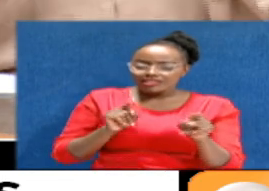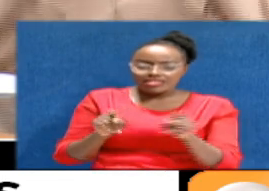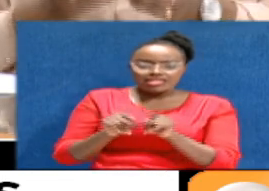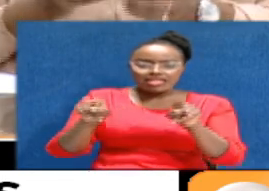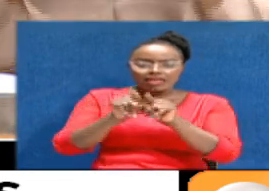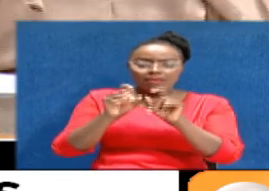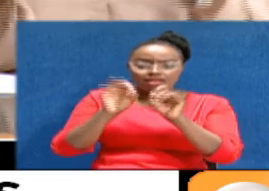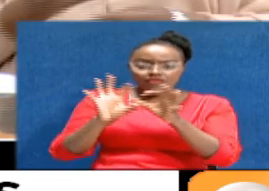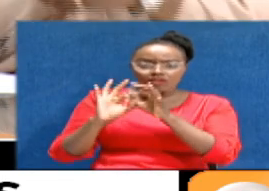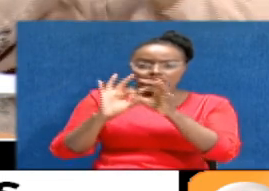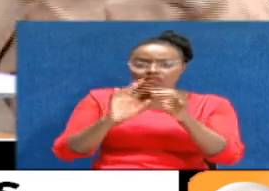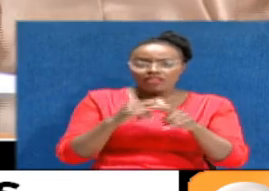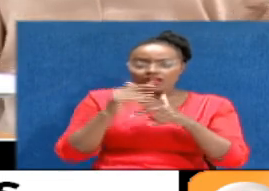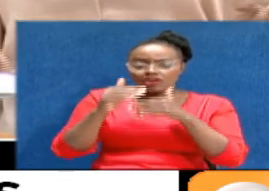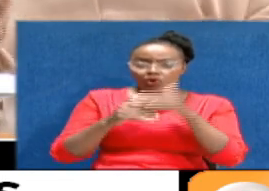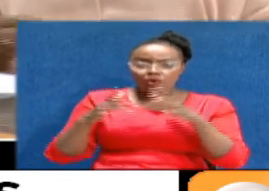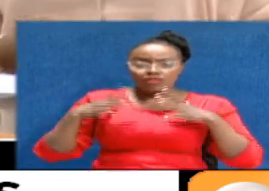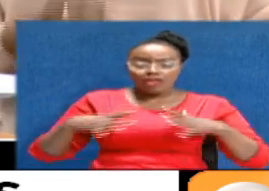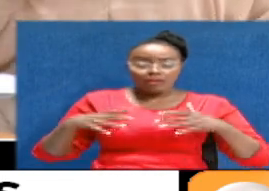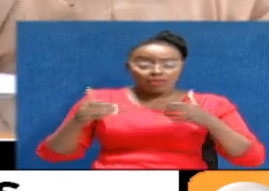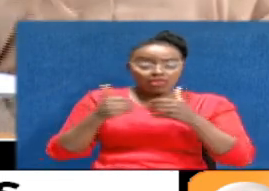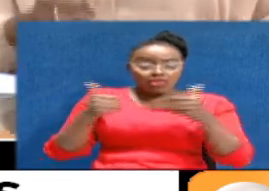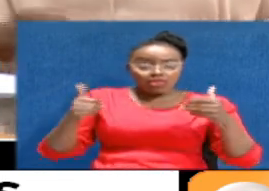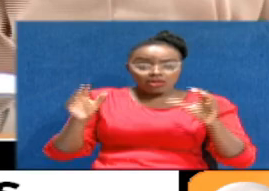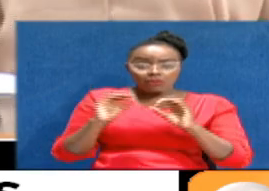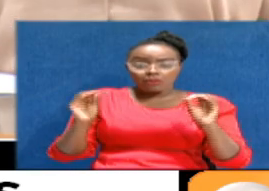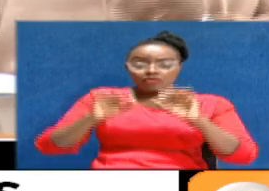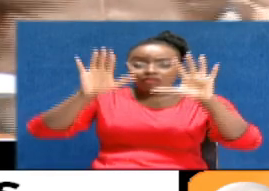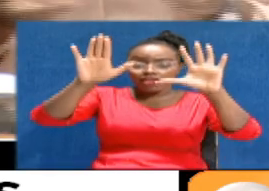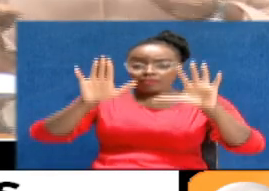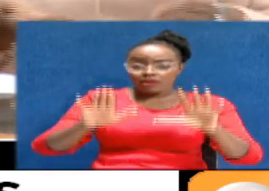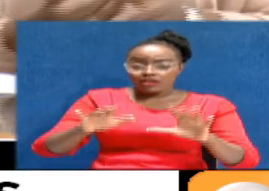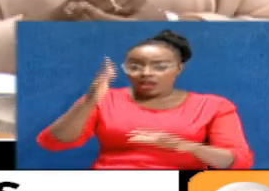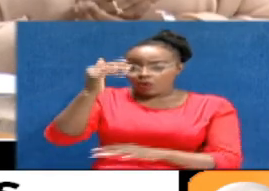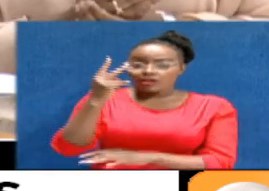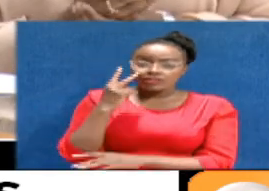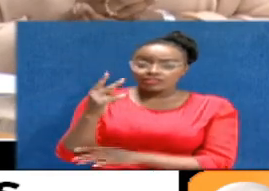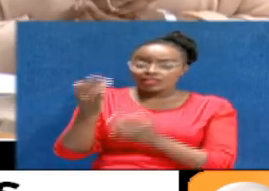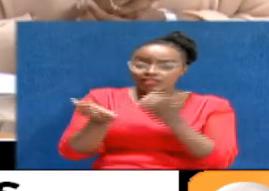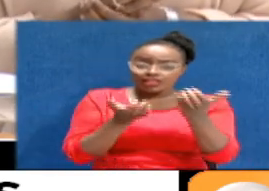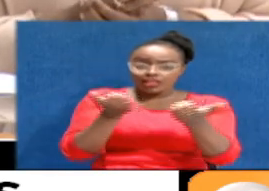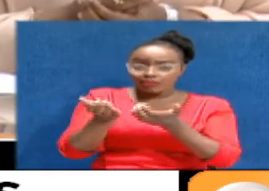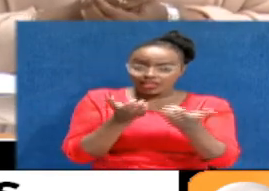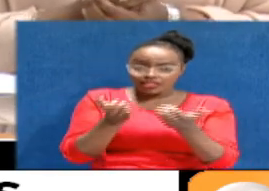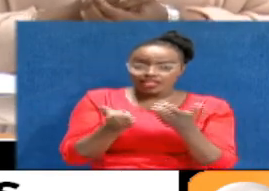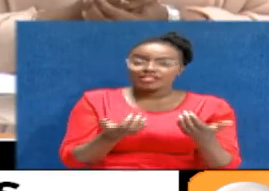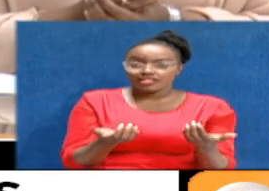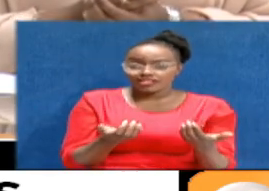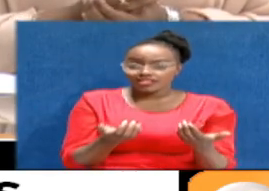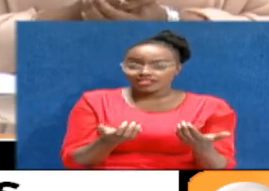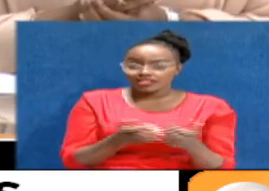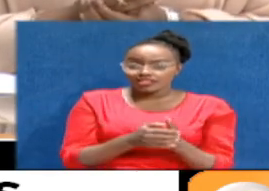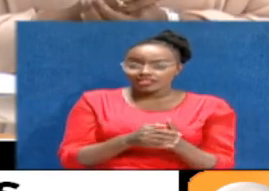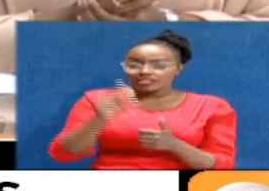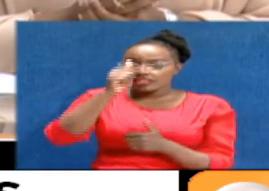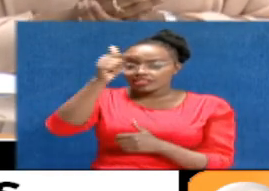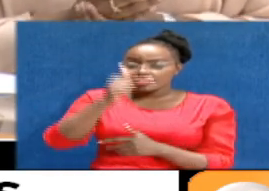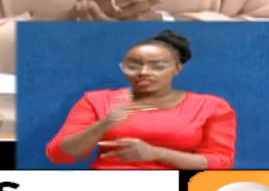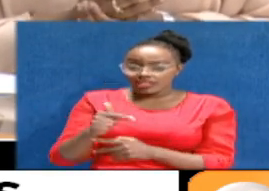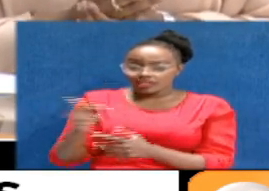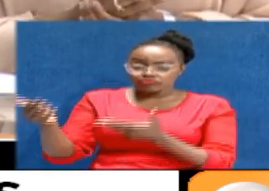na tukishirikiana, hakuna mtu ambaye ataweza kututenganisha. Mm-hmm. And the importance of that. Because if you look at even the business side of it,